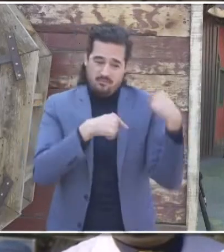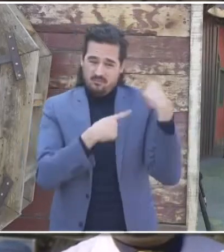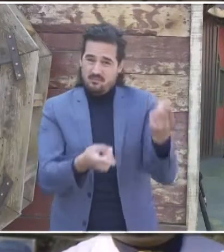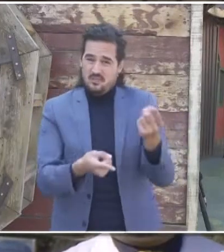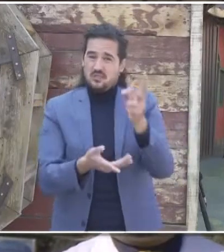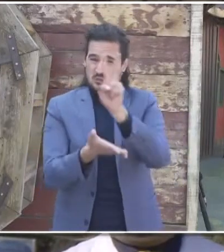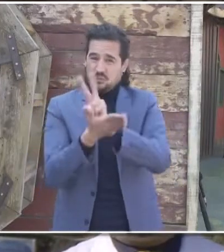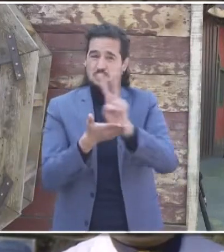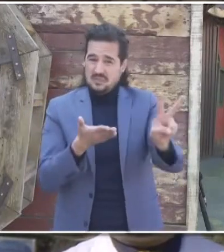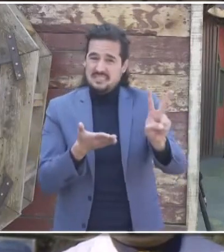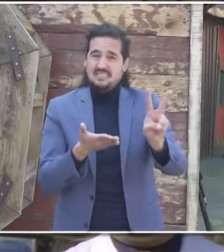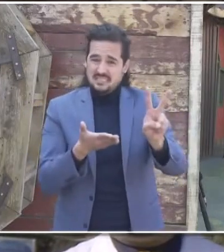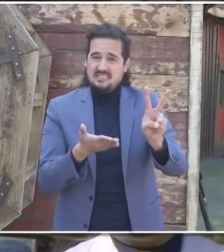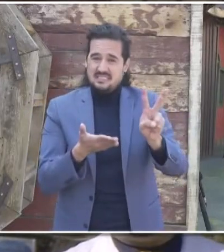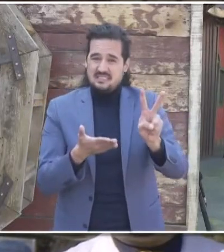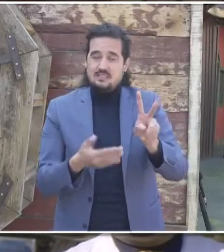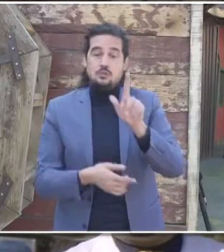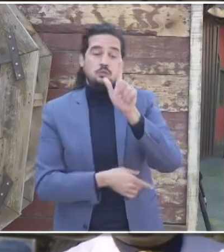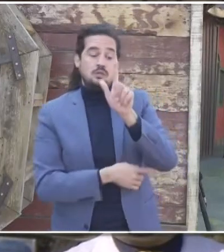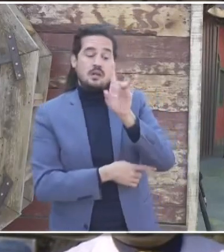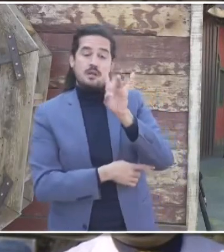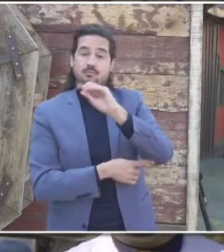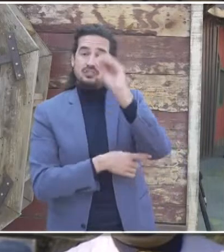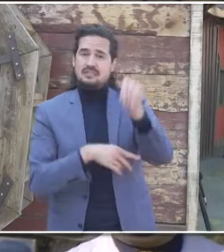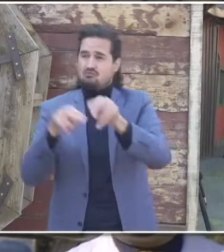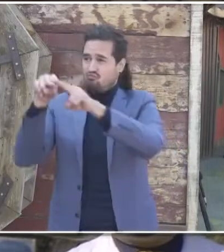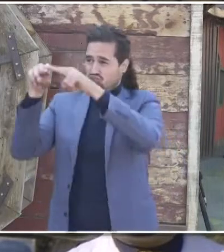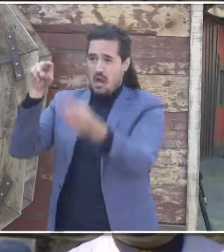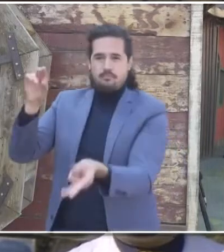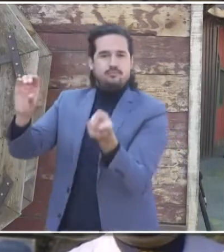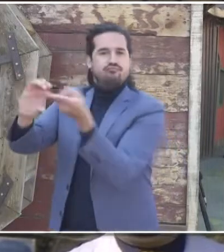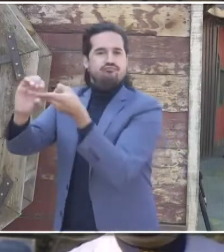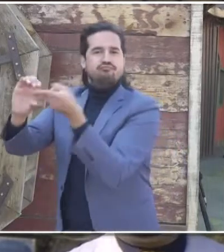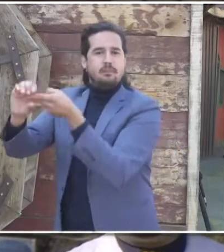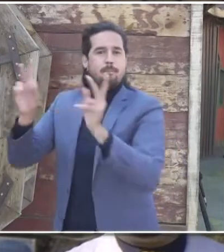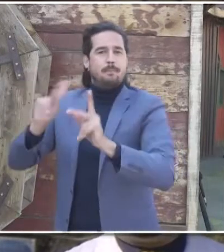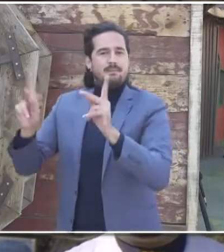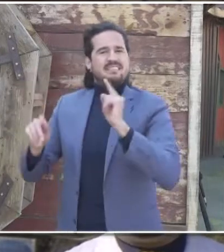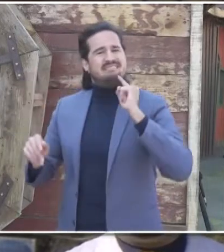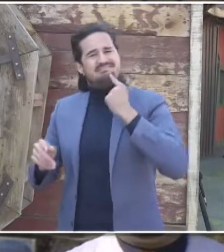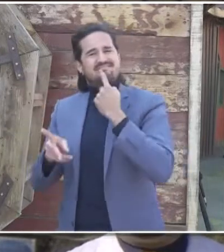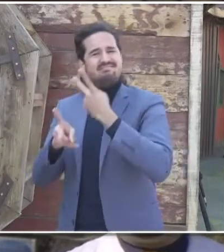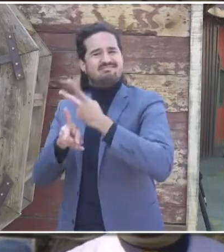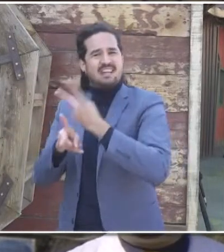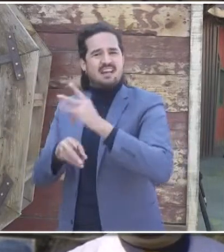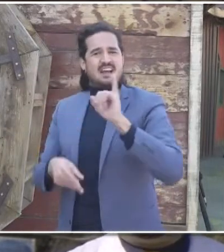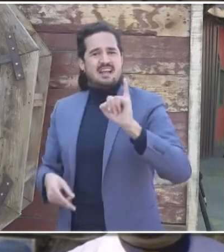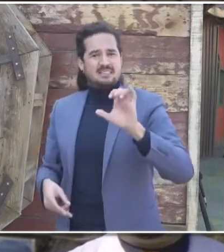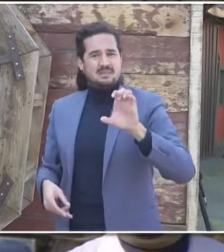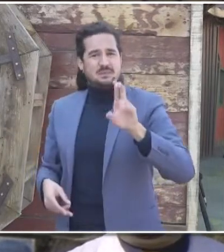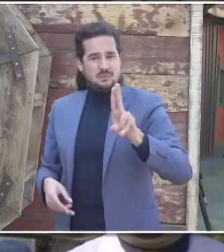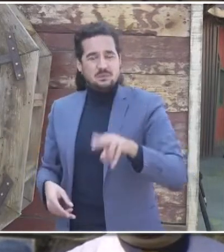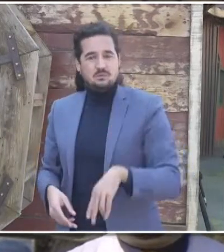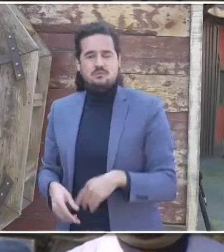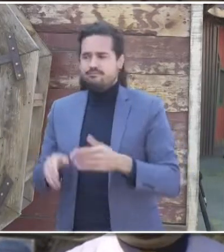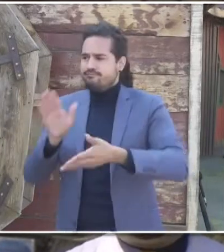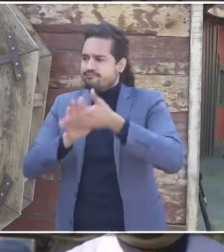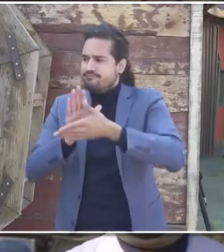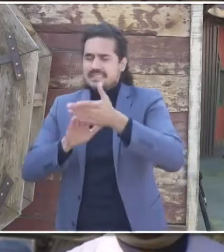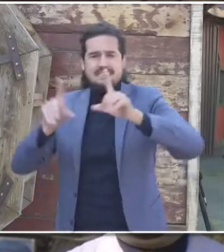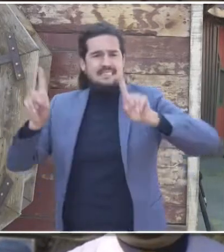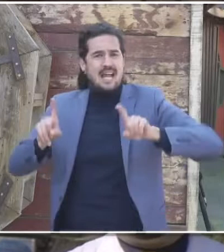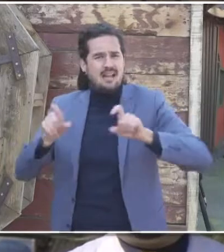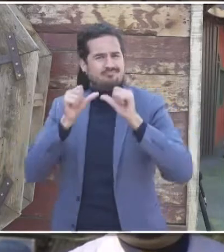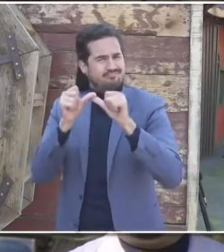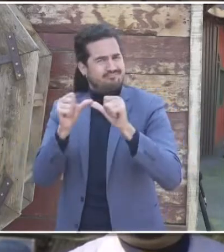decline in the number of people in our ICUs. We're seeing testing continue across the state, and that